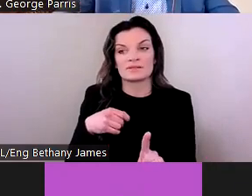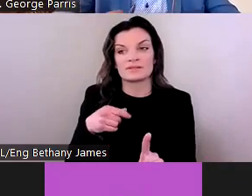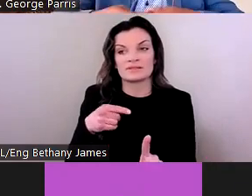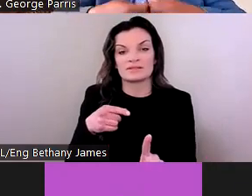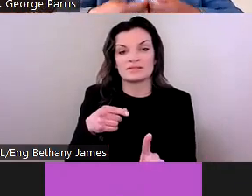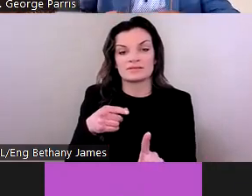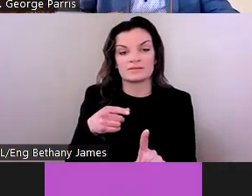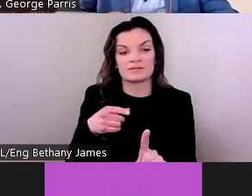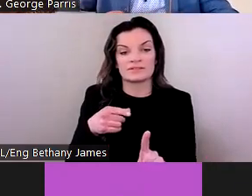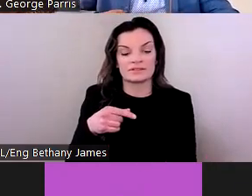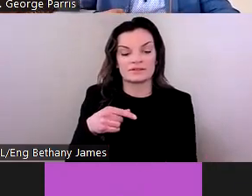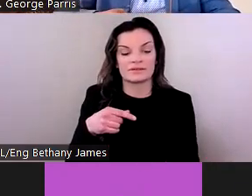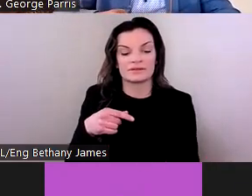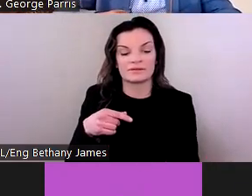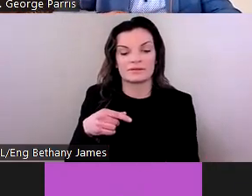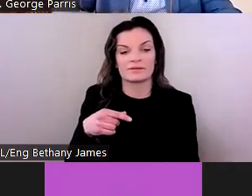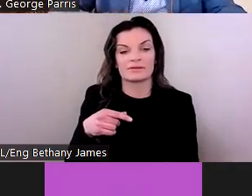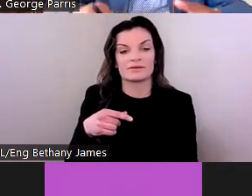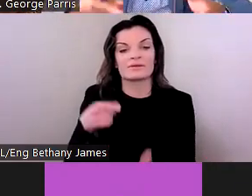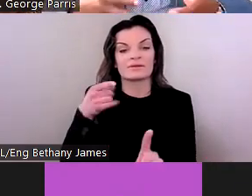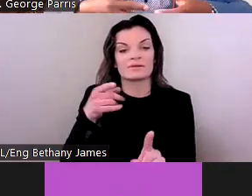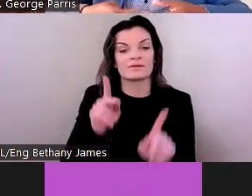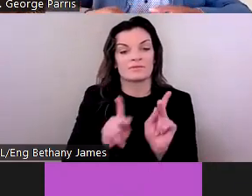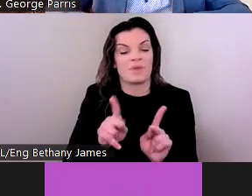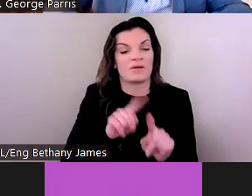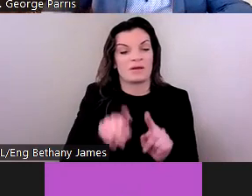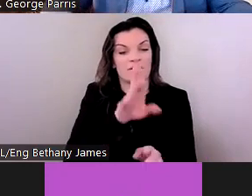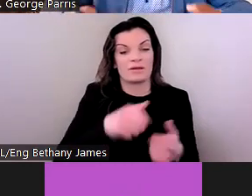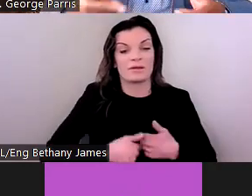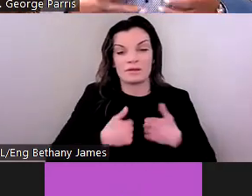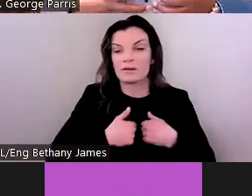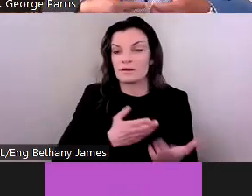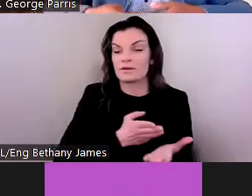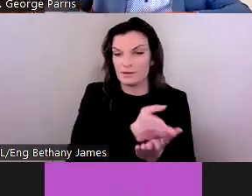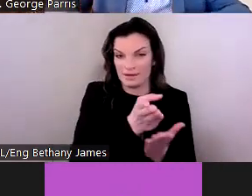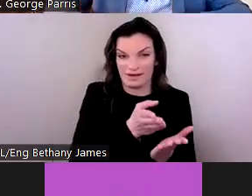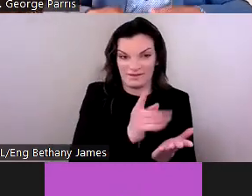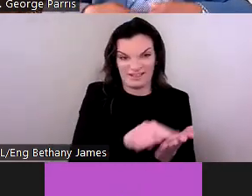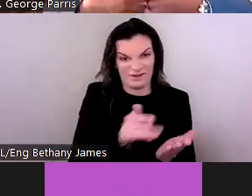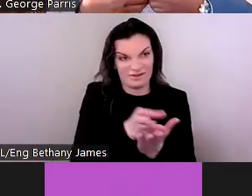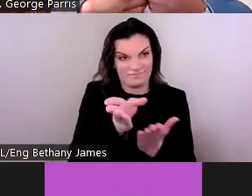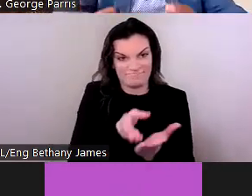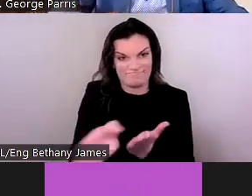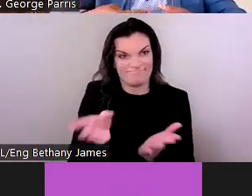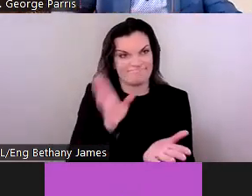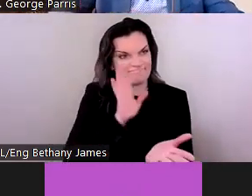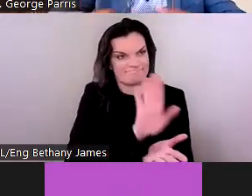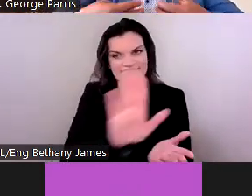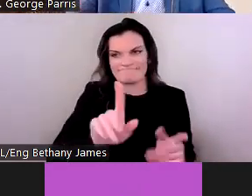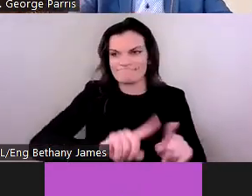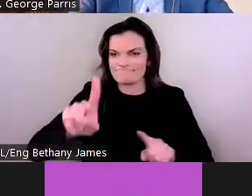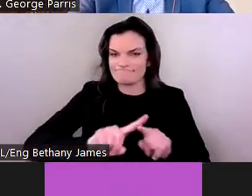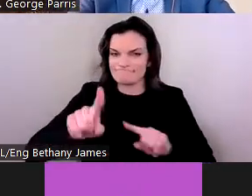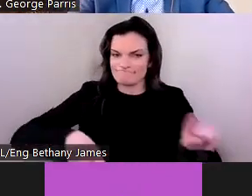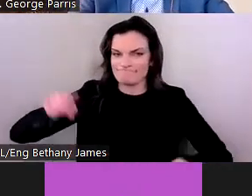say in an organization, it increases that psychological safety. It gives people permission